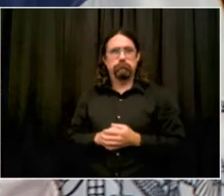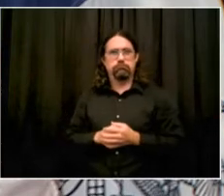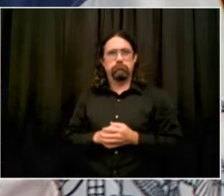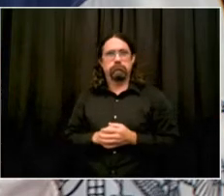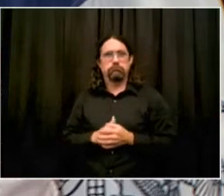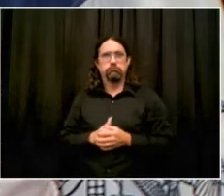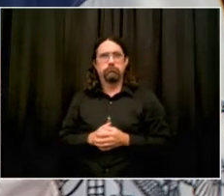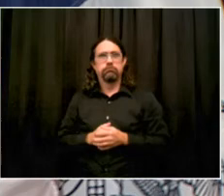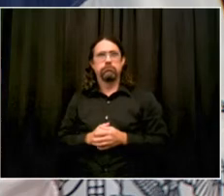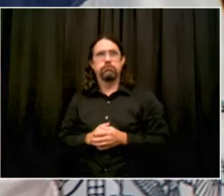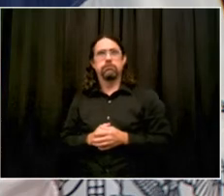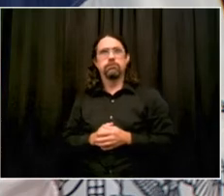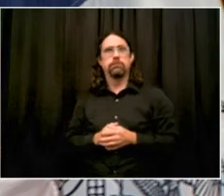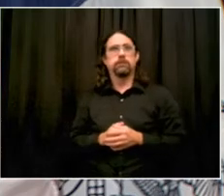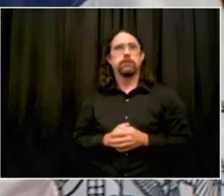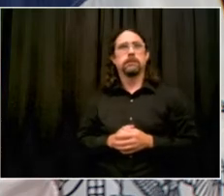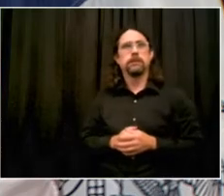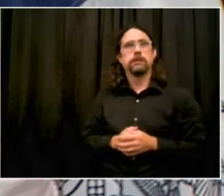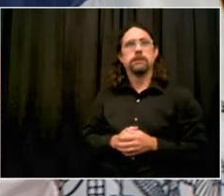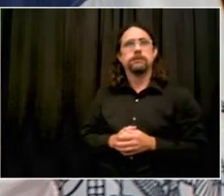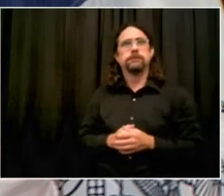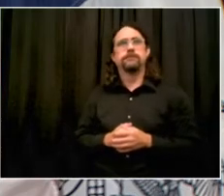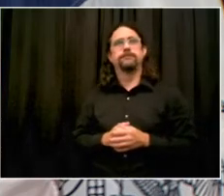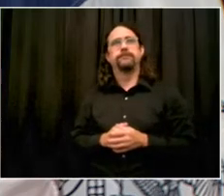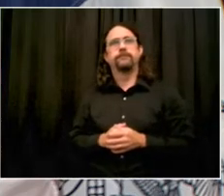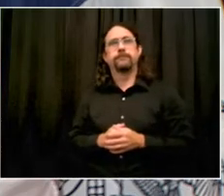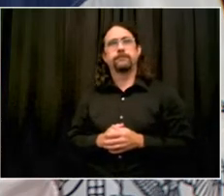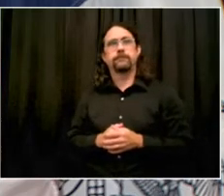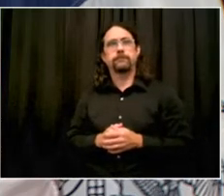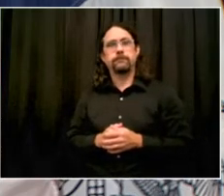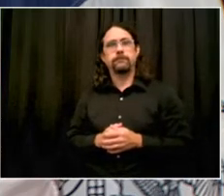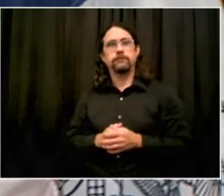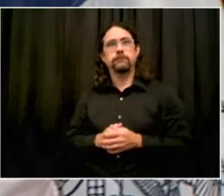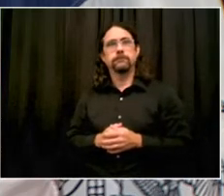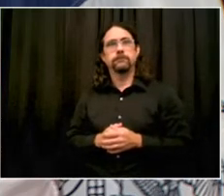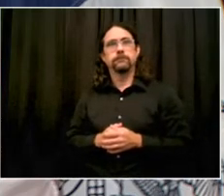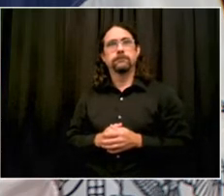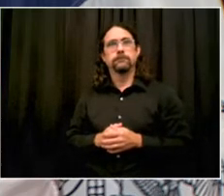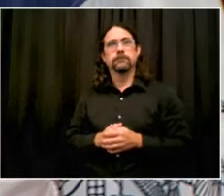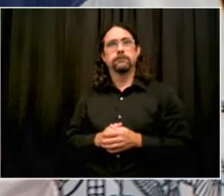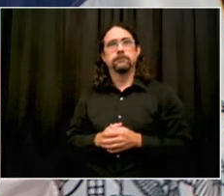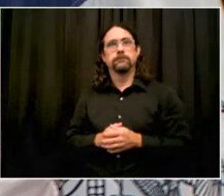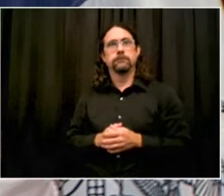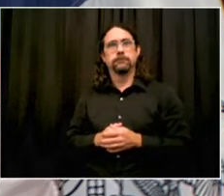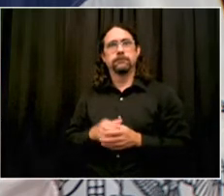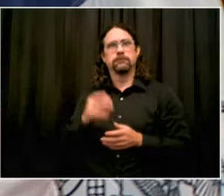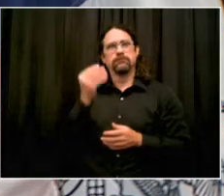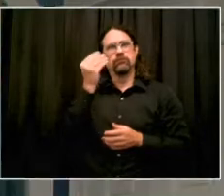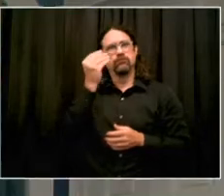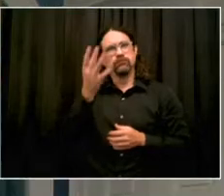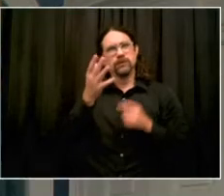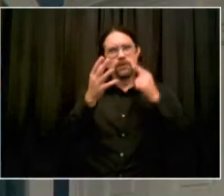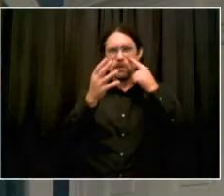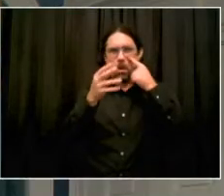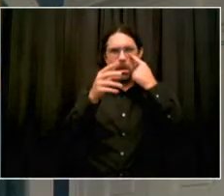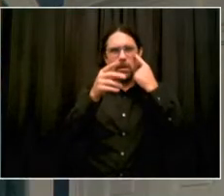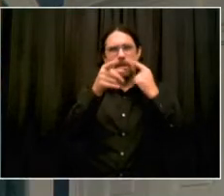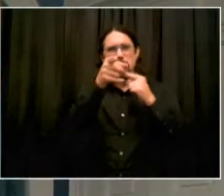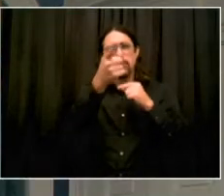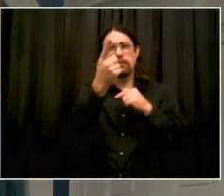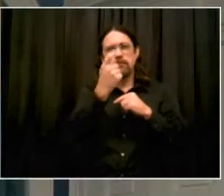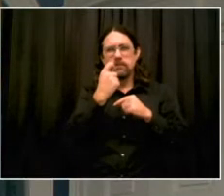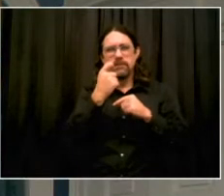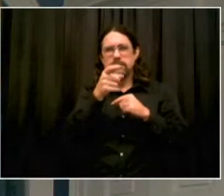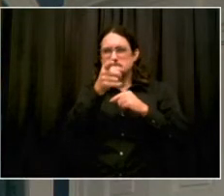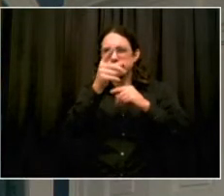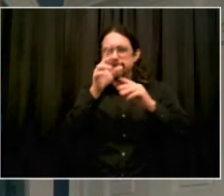the best of my understanding, pretty much every piece of the larger community has been represented. Go ahead. I think that's great, Mr. Mayor. Over the weekend, one